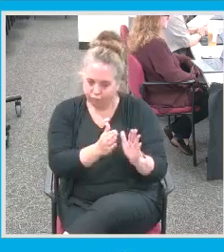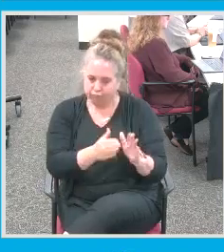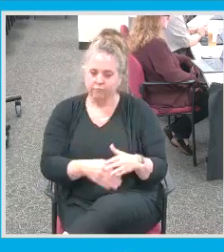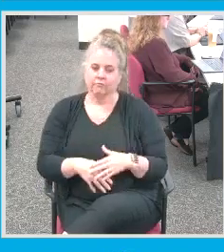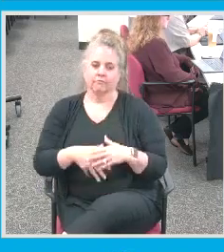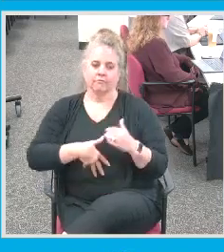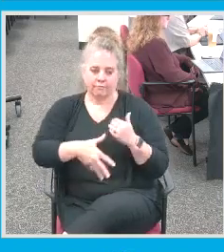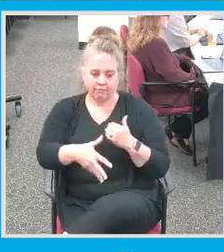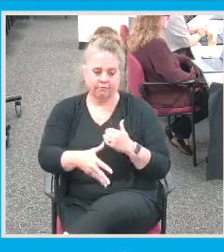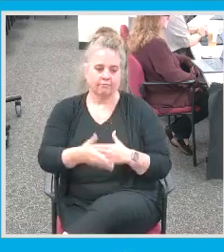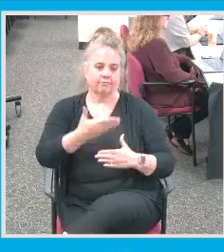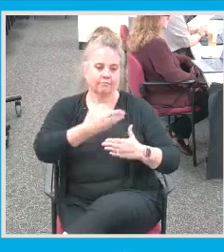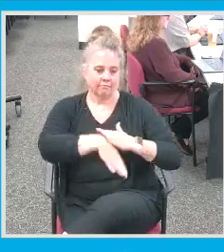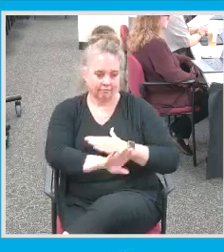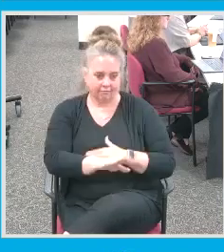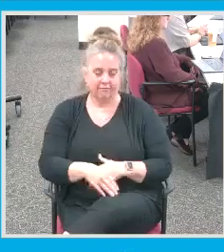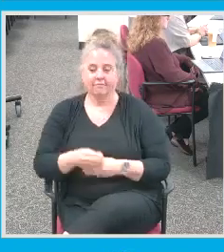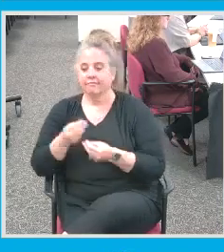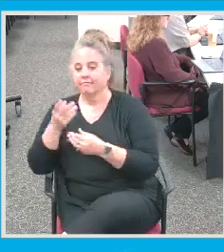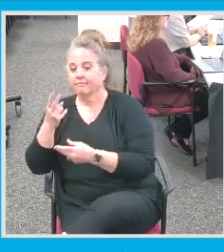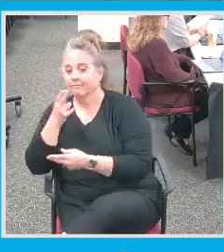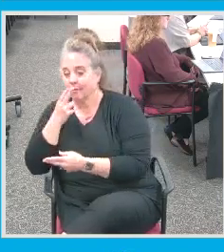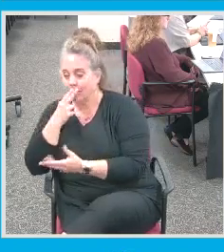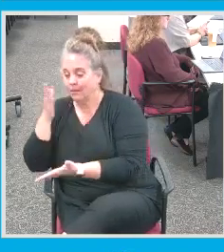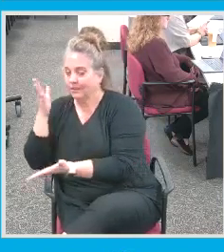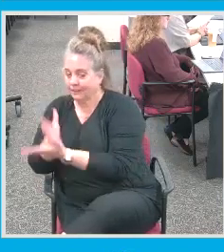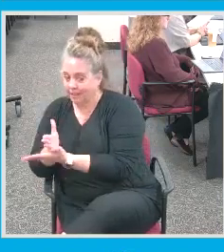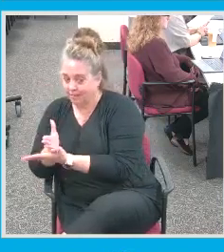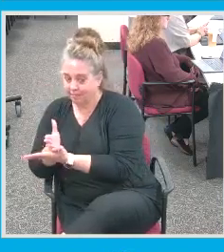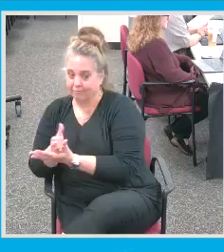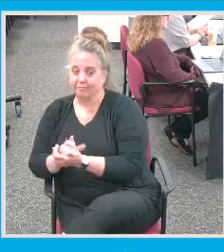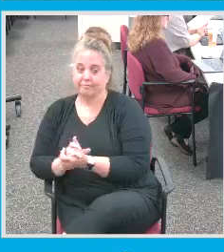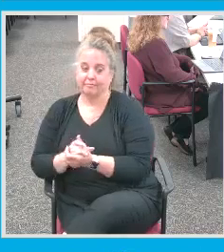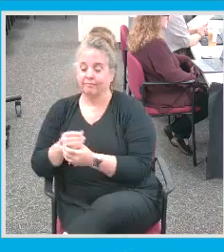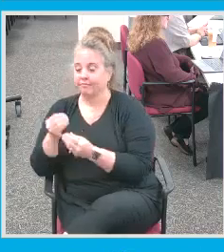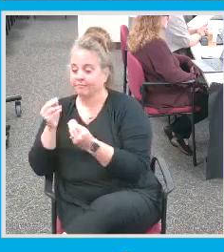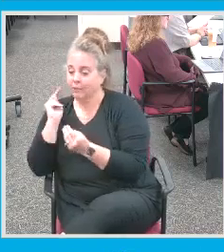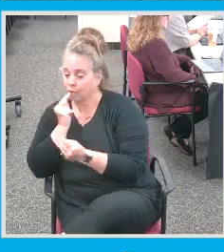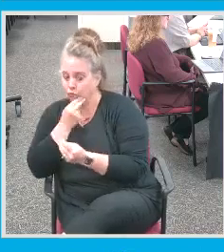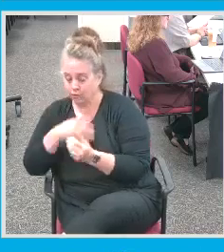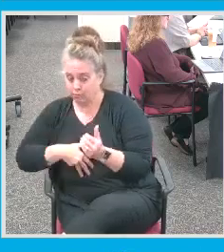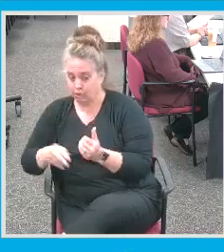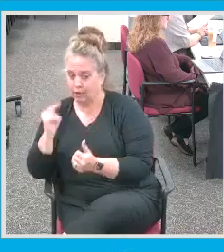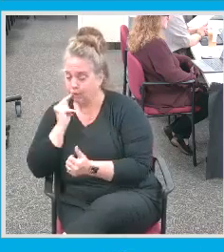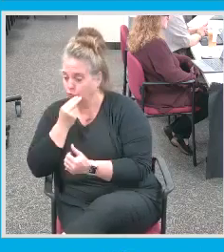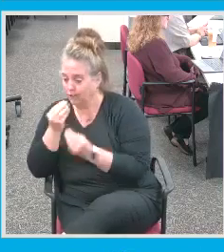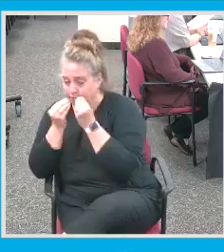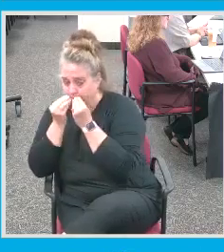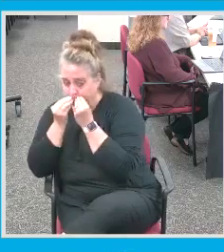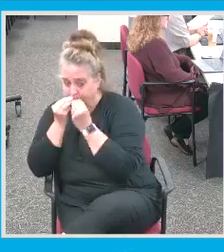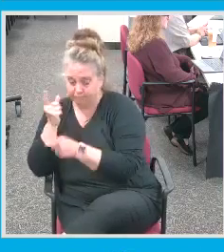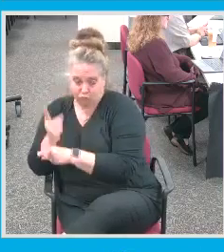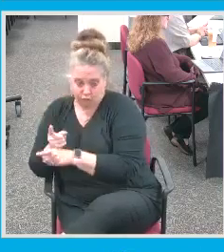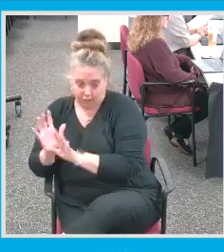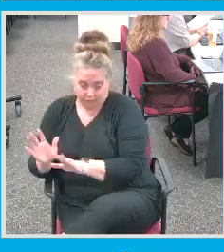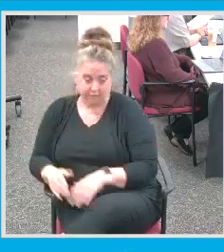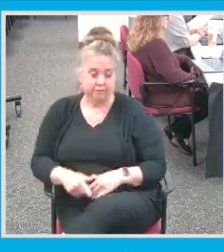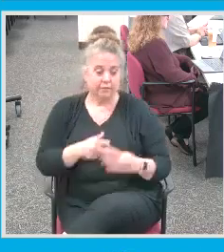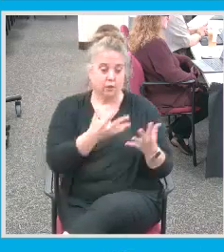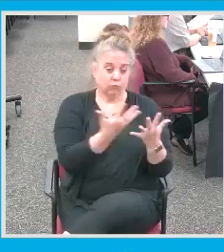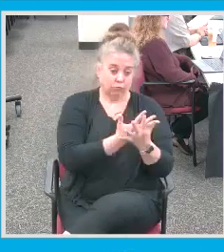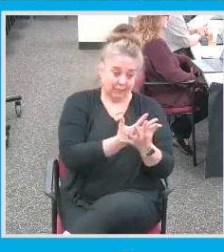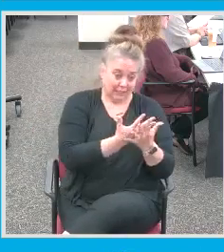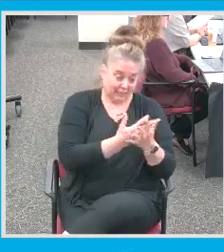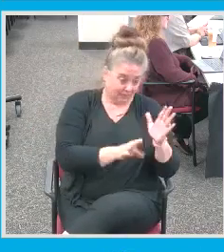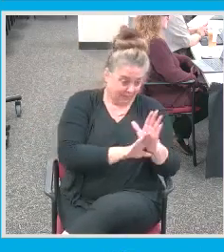cessation, and prenatal nutrition. We also improve child health and development by screening for physical growth and developmental